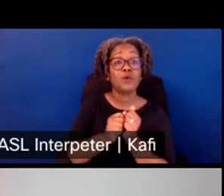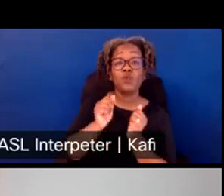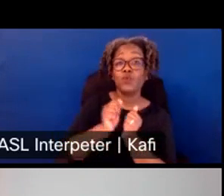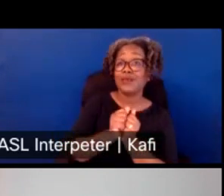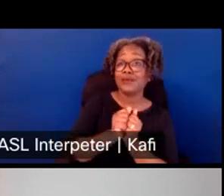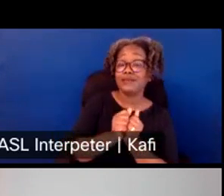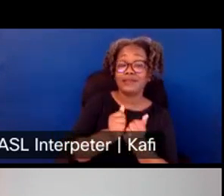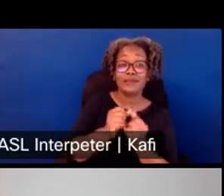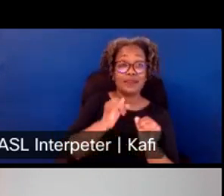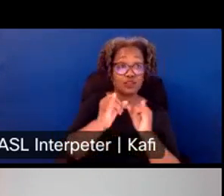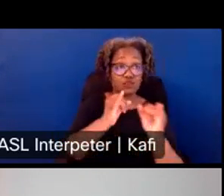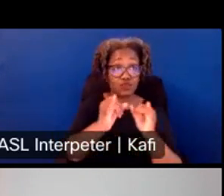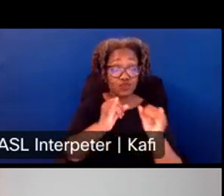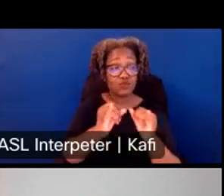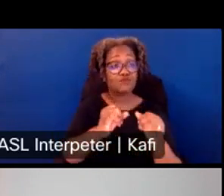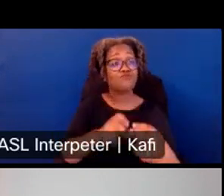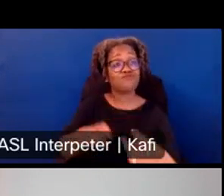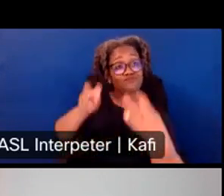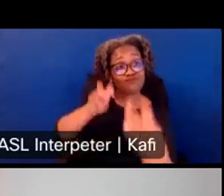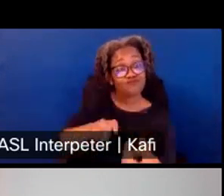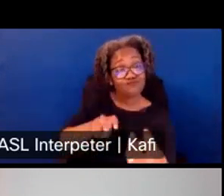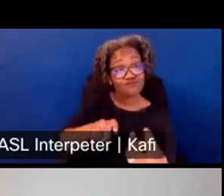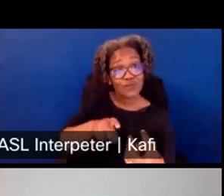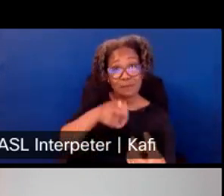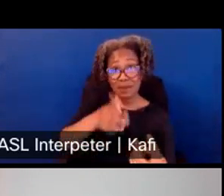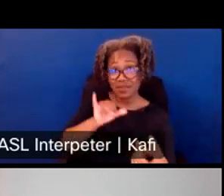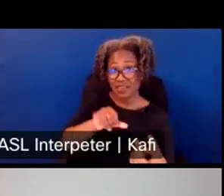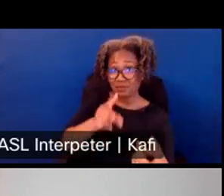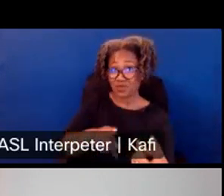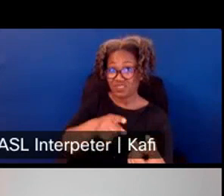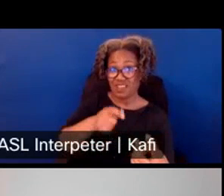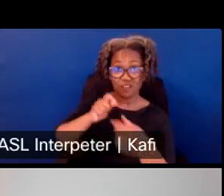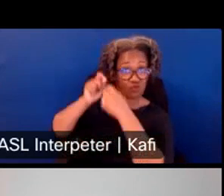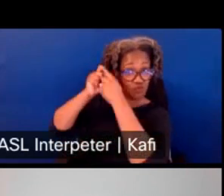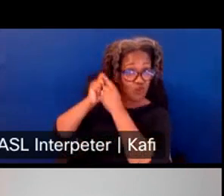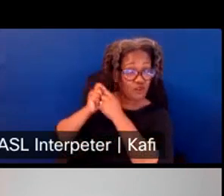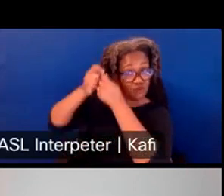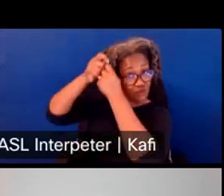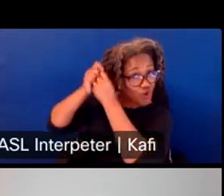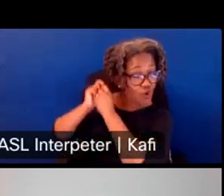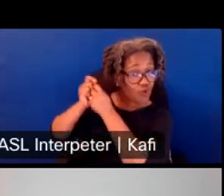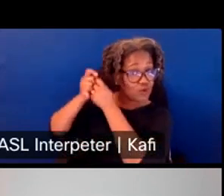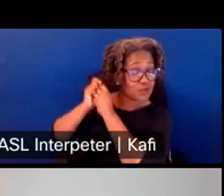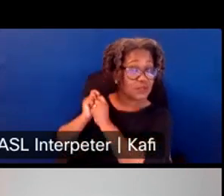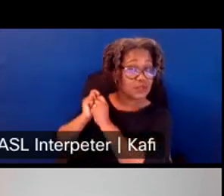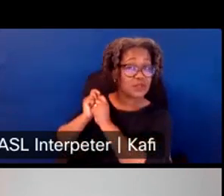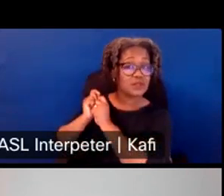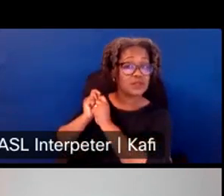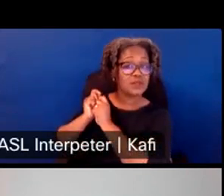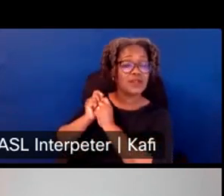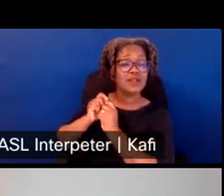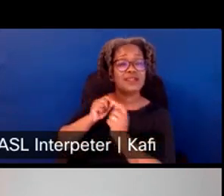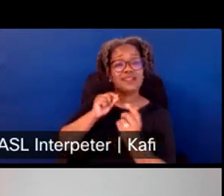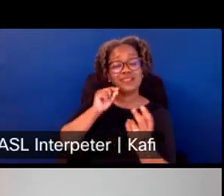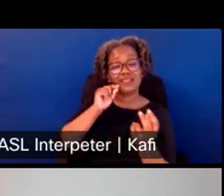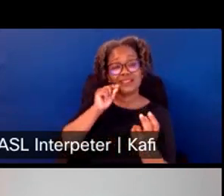with our speakers, but they would whip that out if someone came in with a natural hairstyle, and they actually would let them